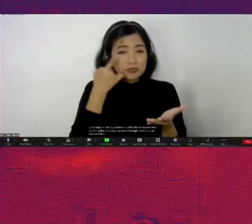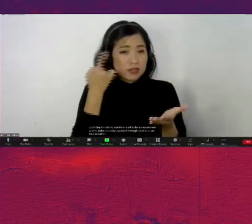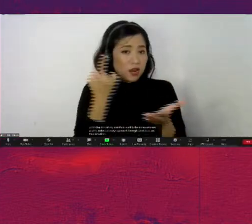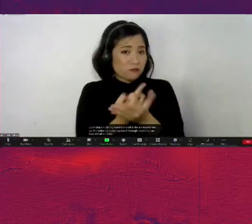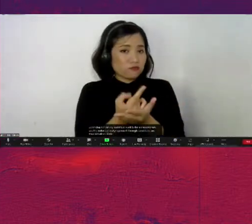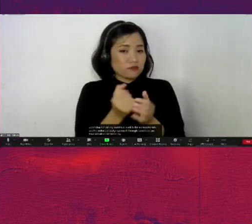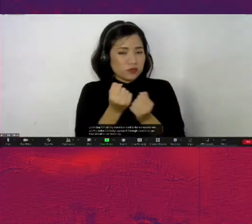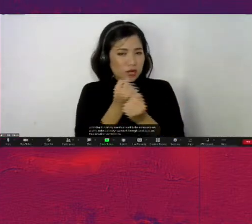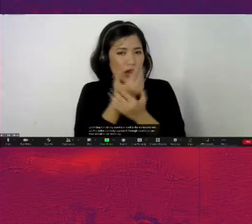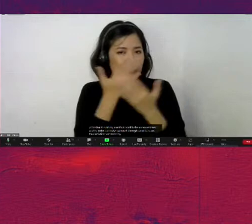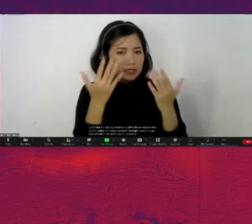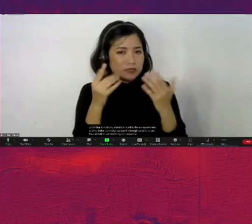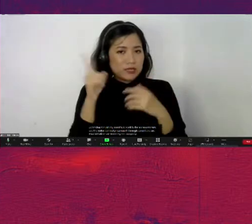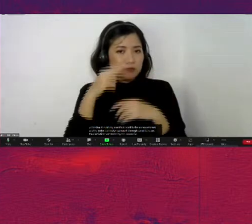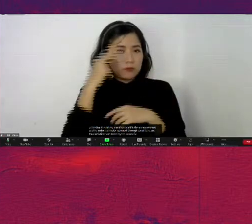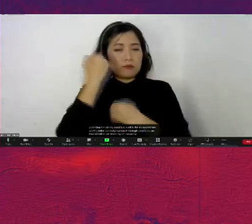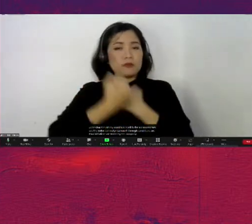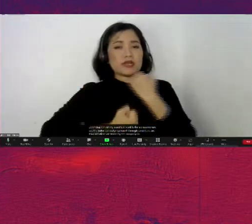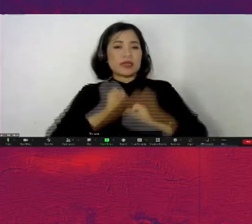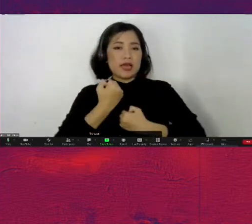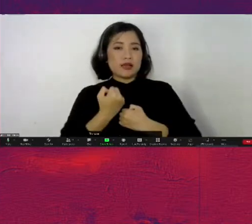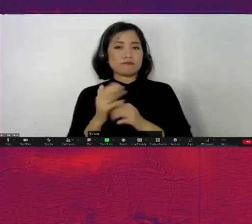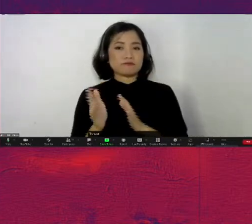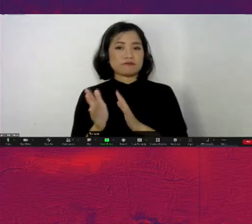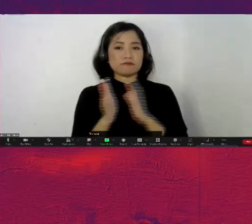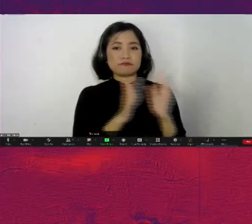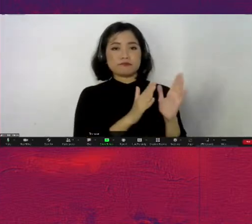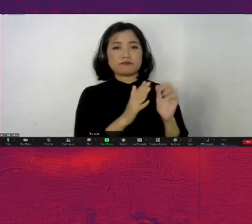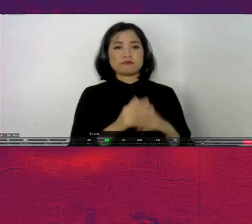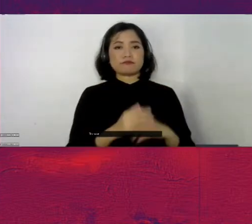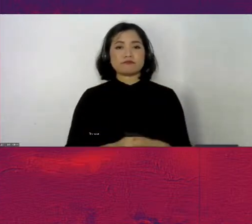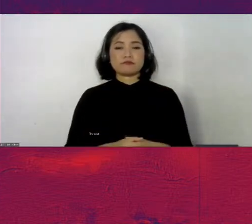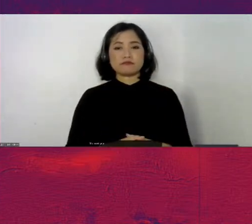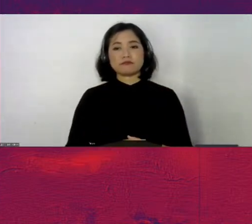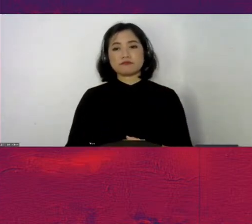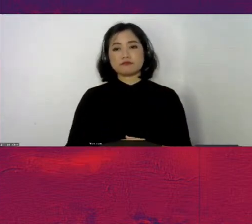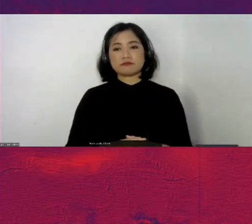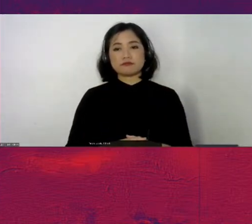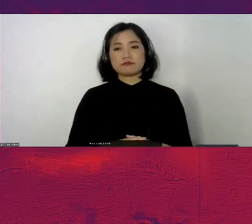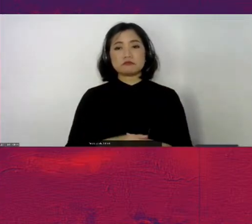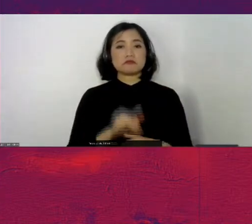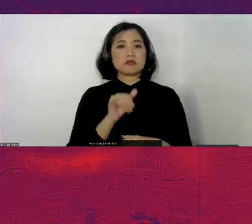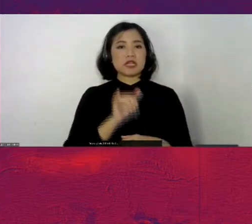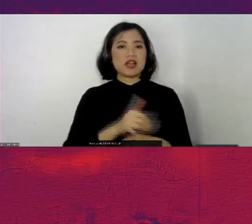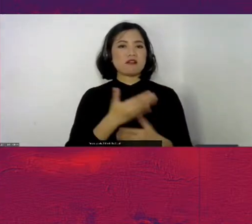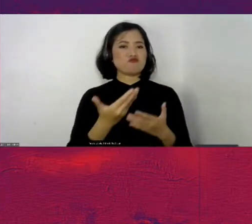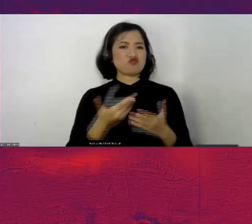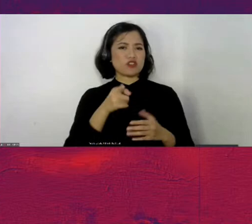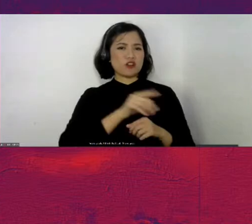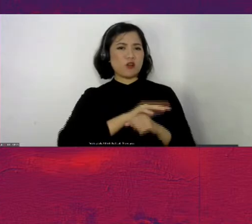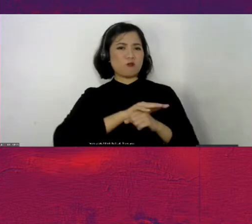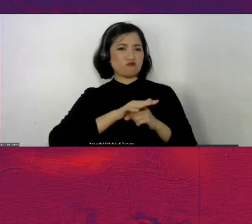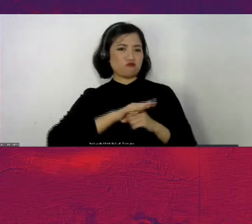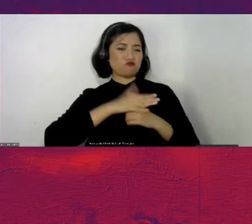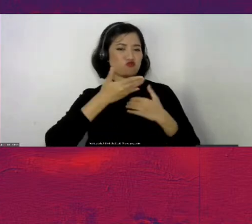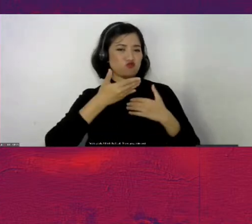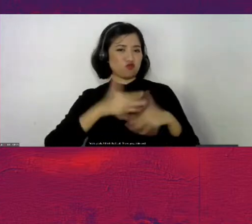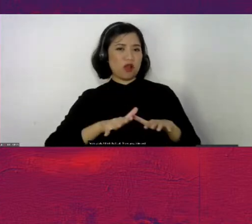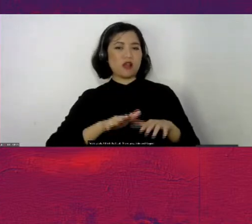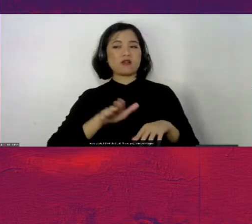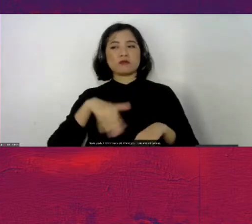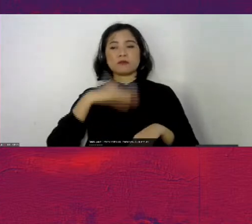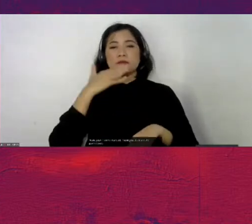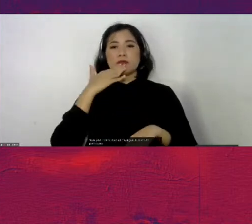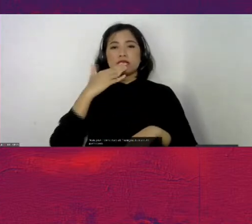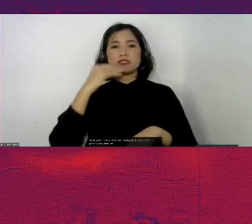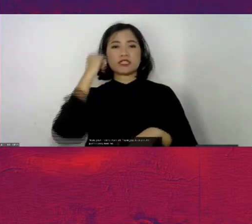by the company. Okay, next. Yeah, okay, I think that's all. Thank you, Bu Yuli, and all participants.